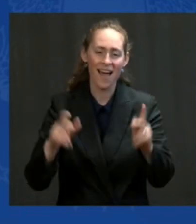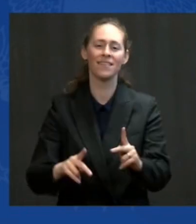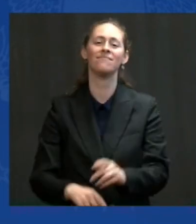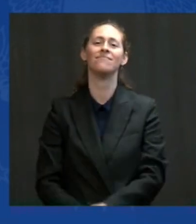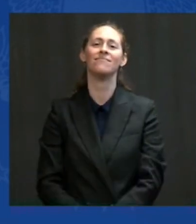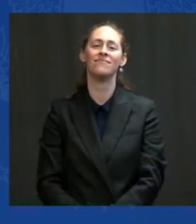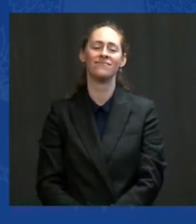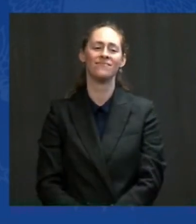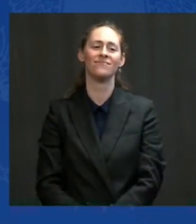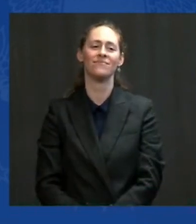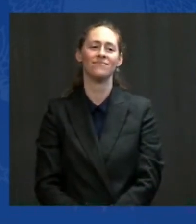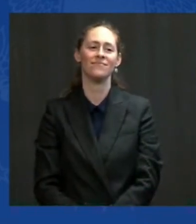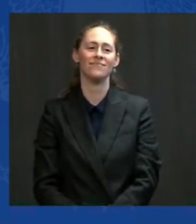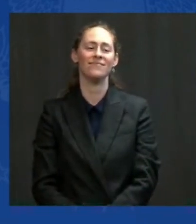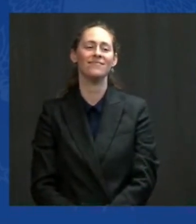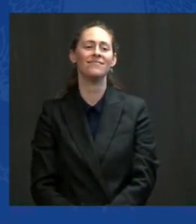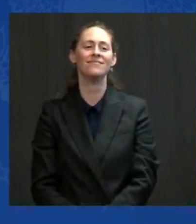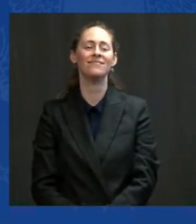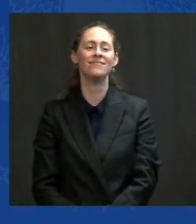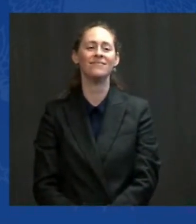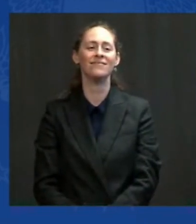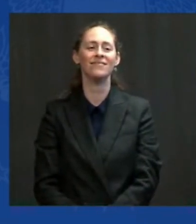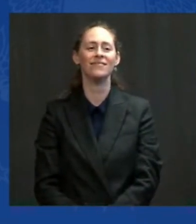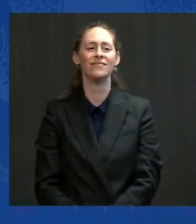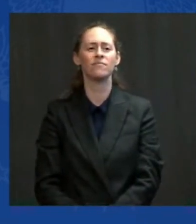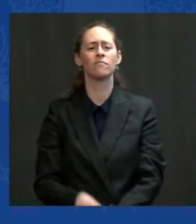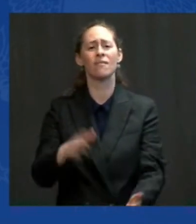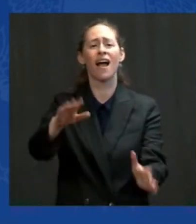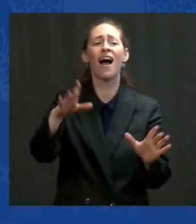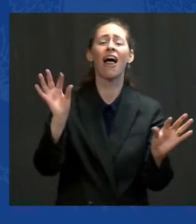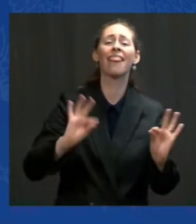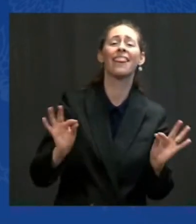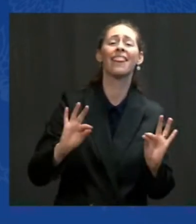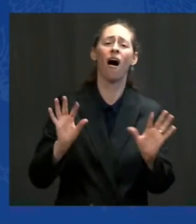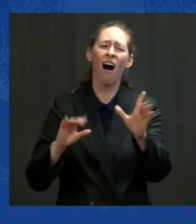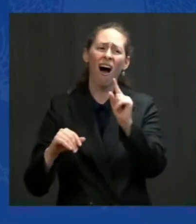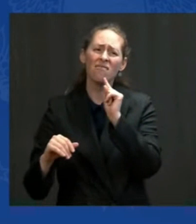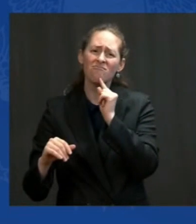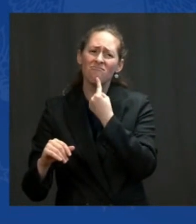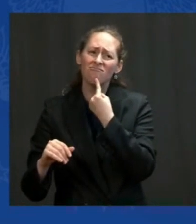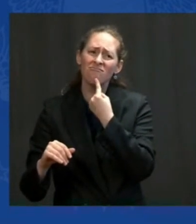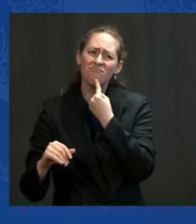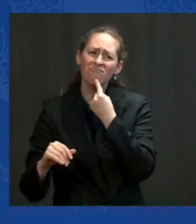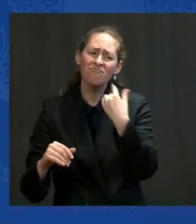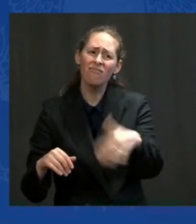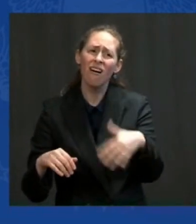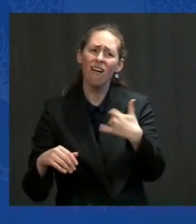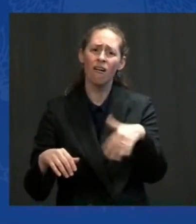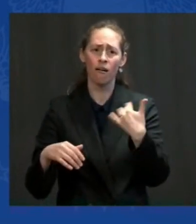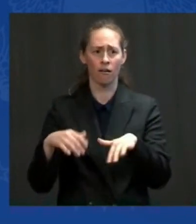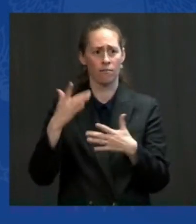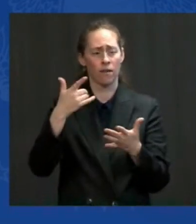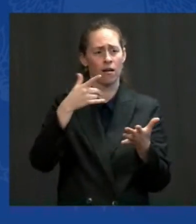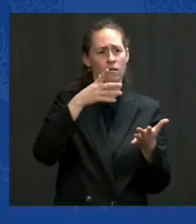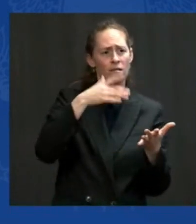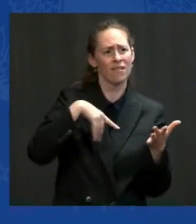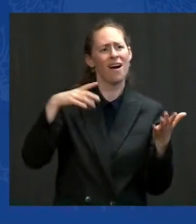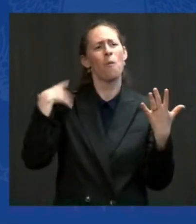And in no small part because of the men and women that I serve with. Governor Pritzker, stand up, man.